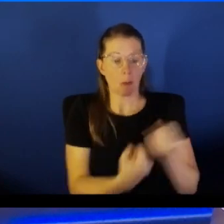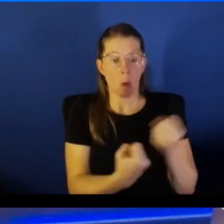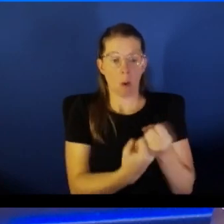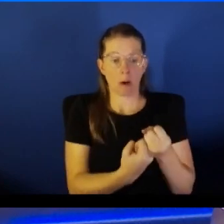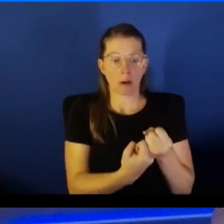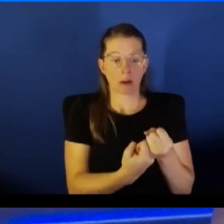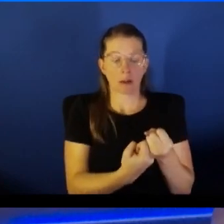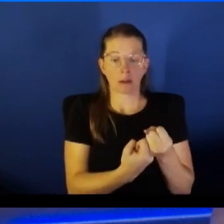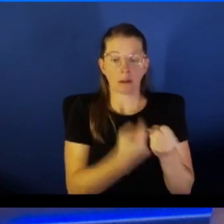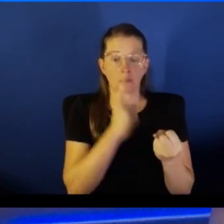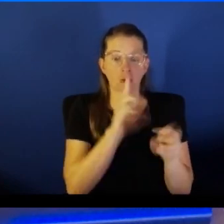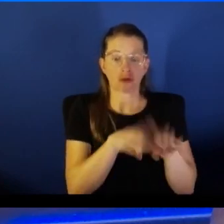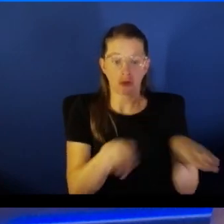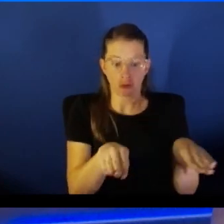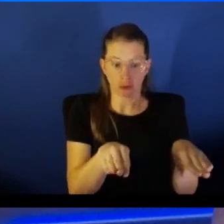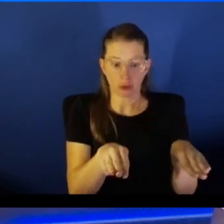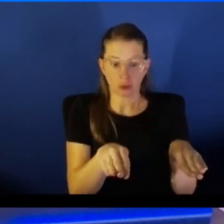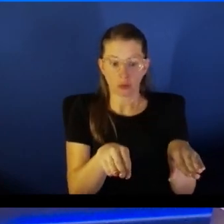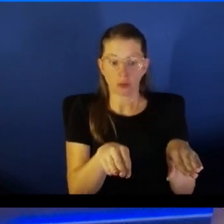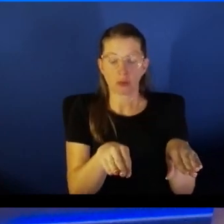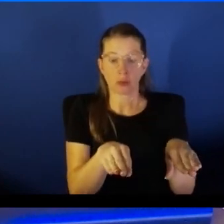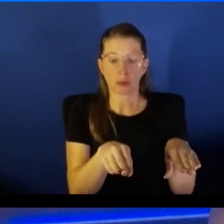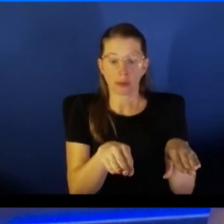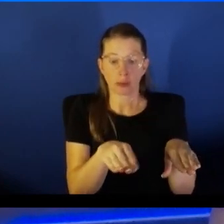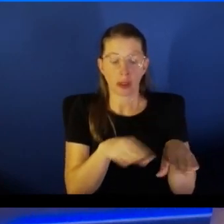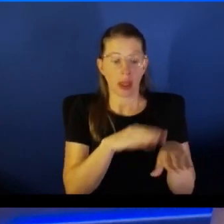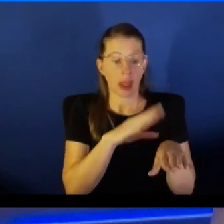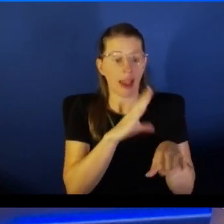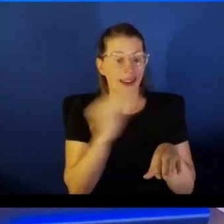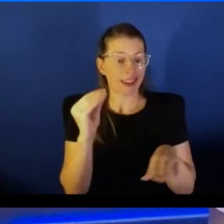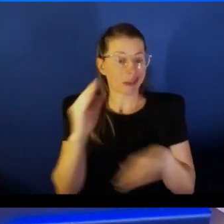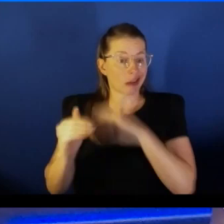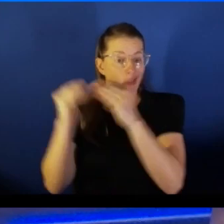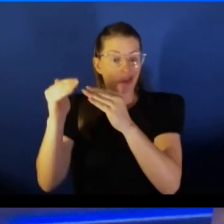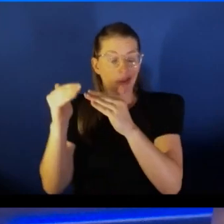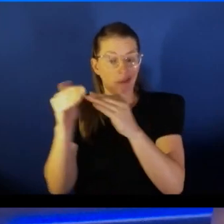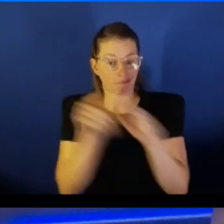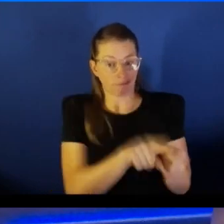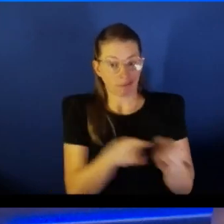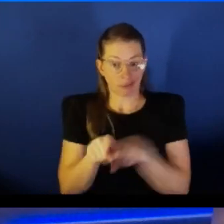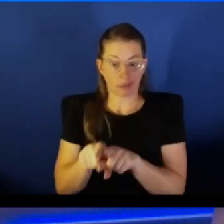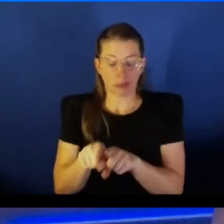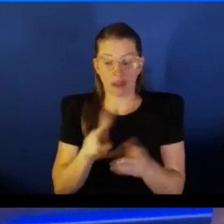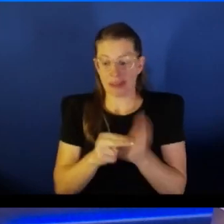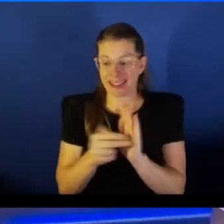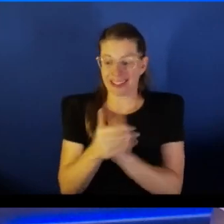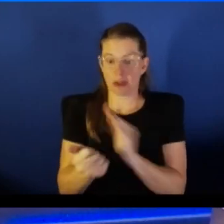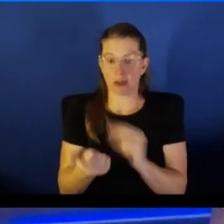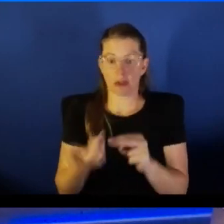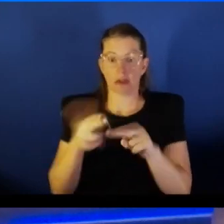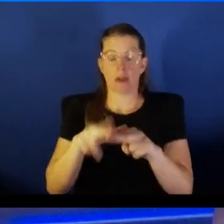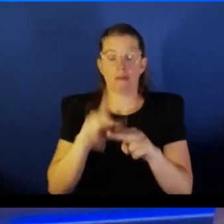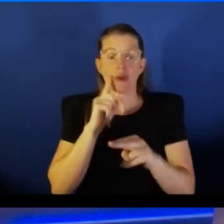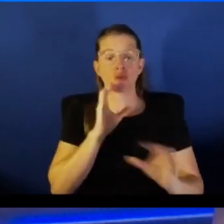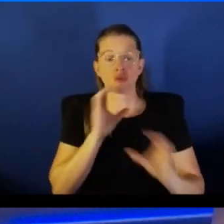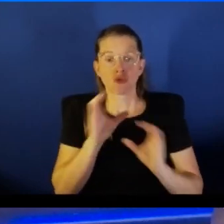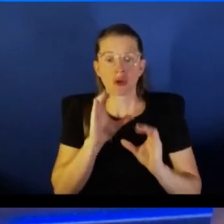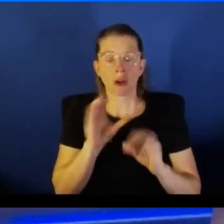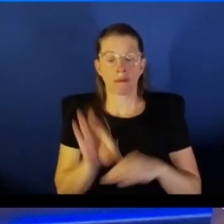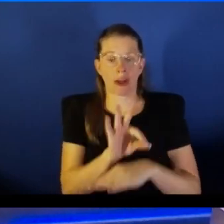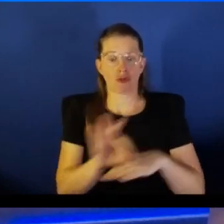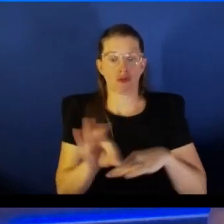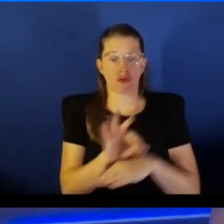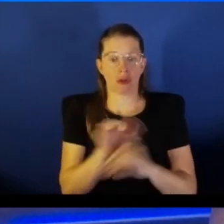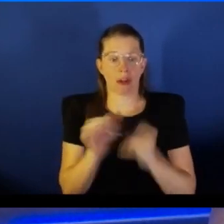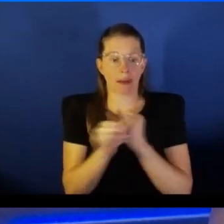children and all adults as well to increase their skills in communication and functional independent